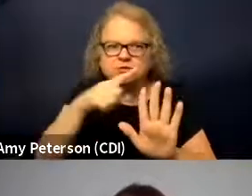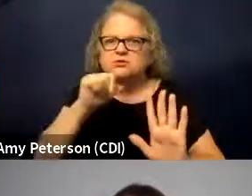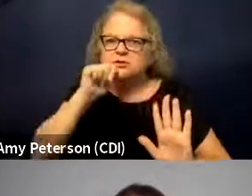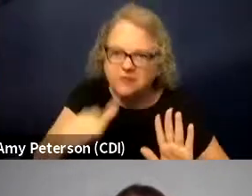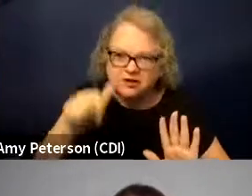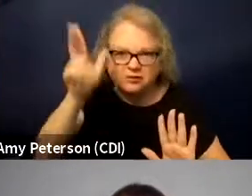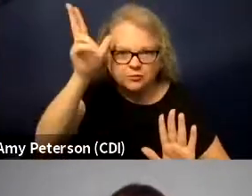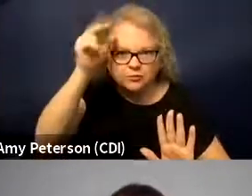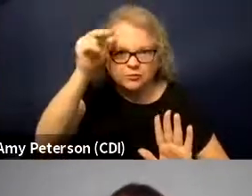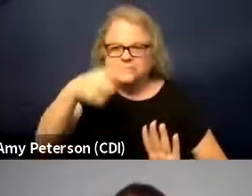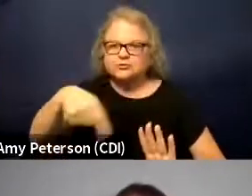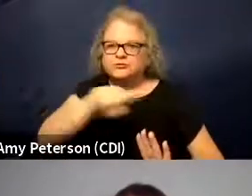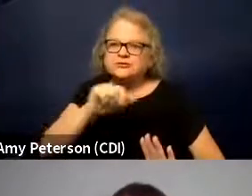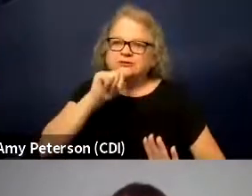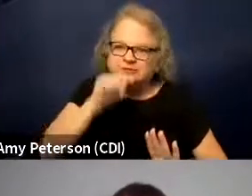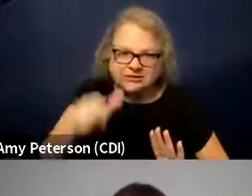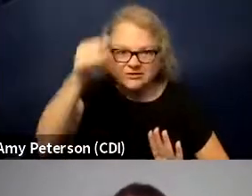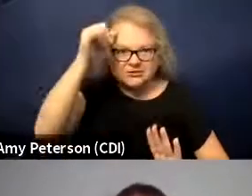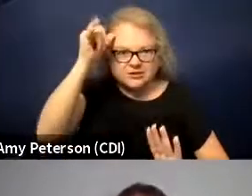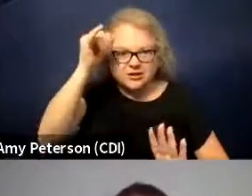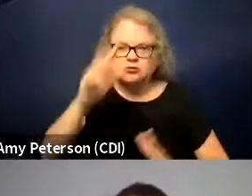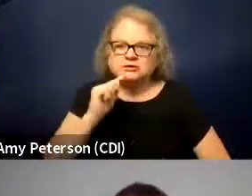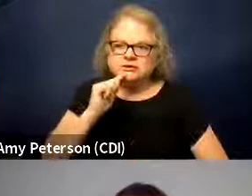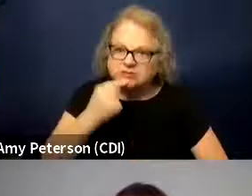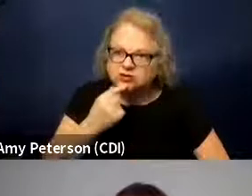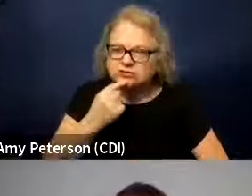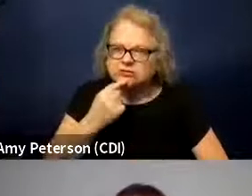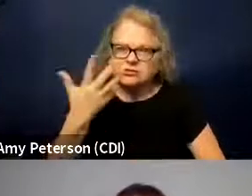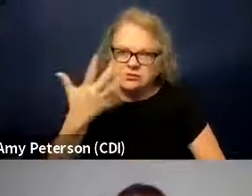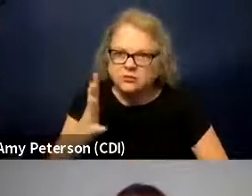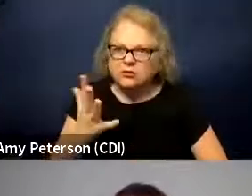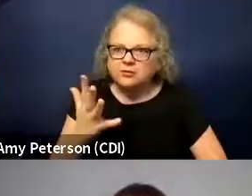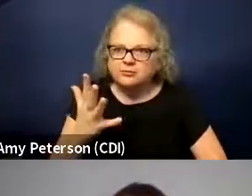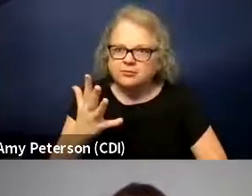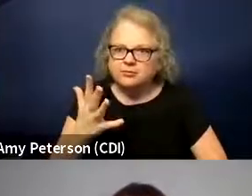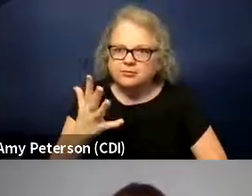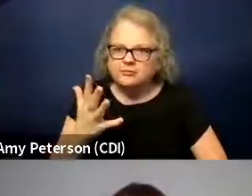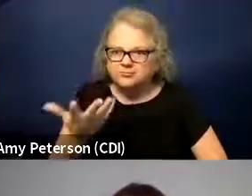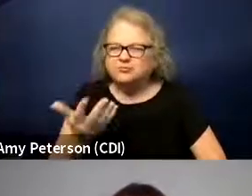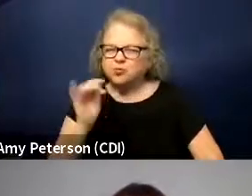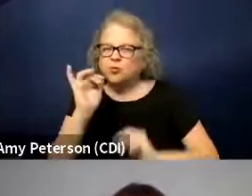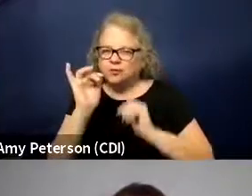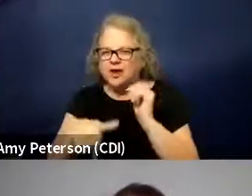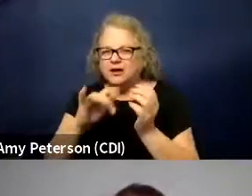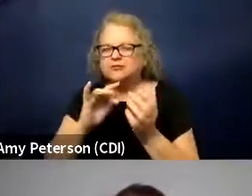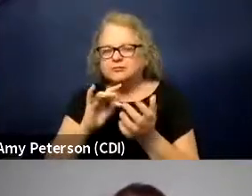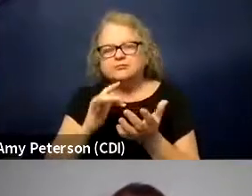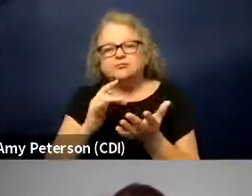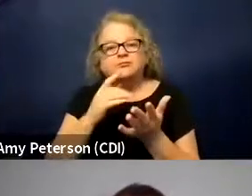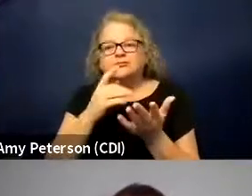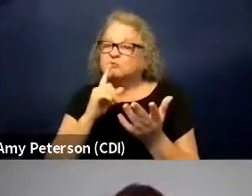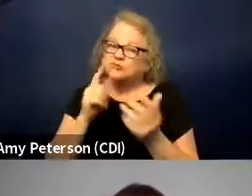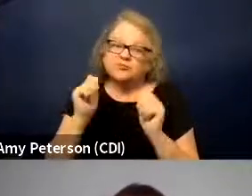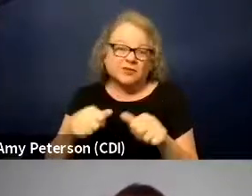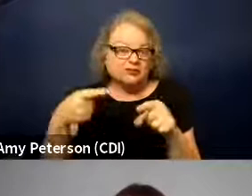medications. It can interact with heart medications, seizure medications, blood thinner medications. So you don't